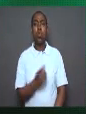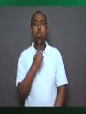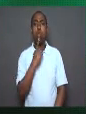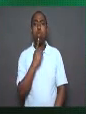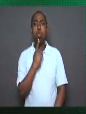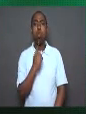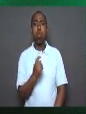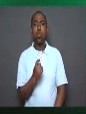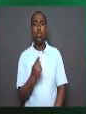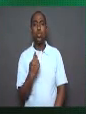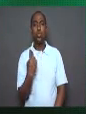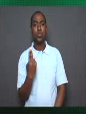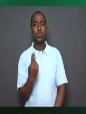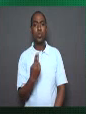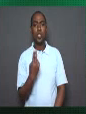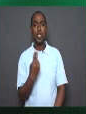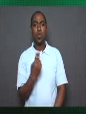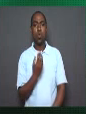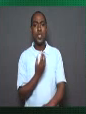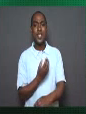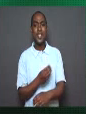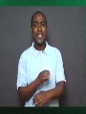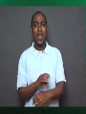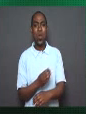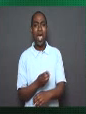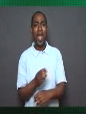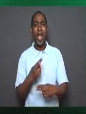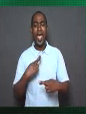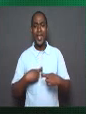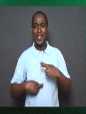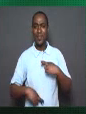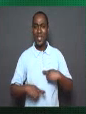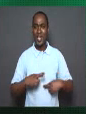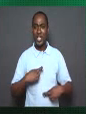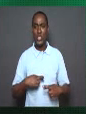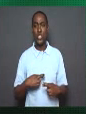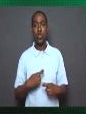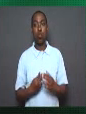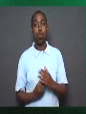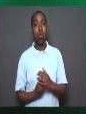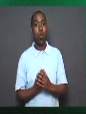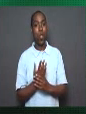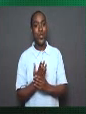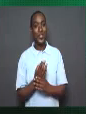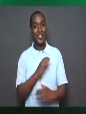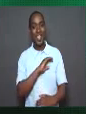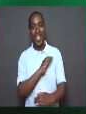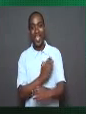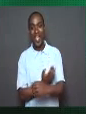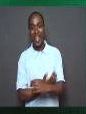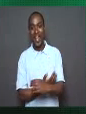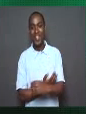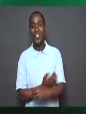Glucose is used in cellular respiration to produce energy